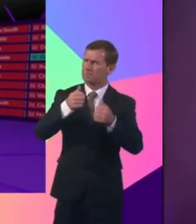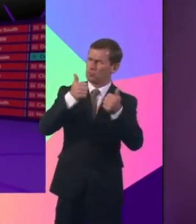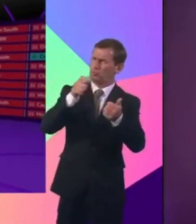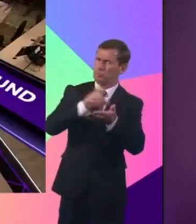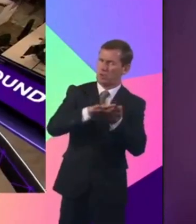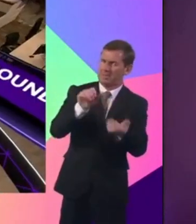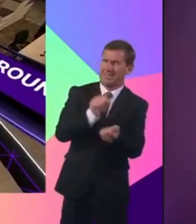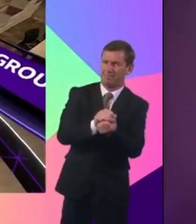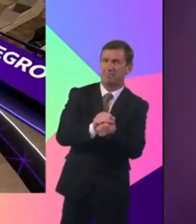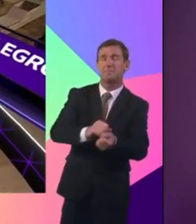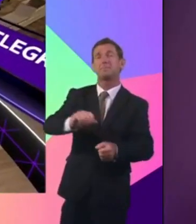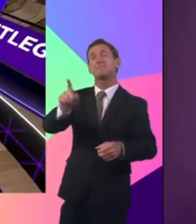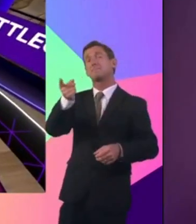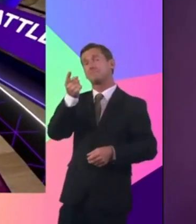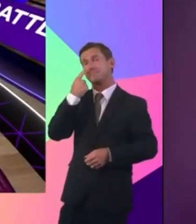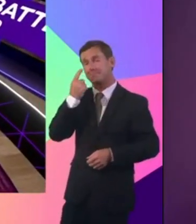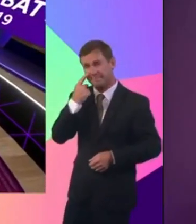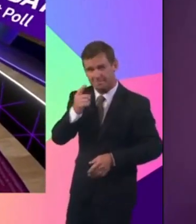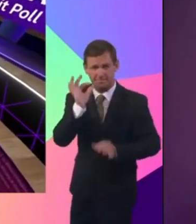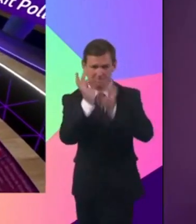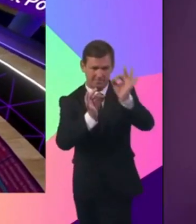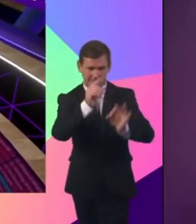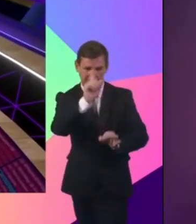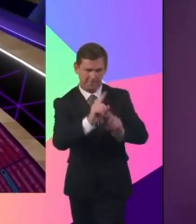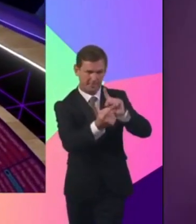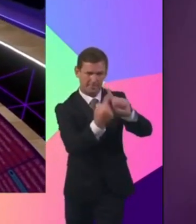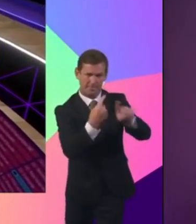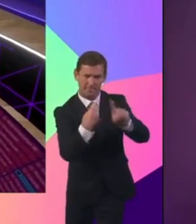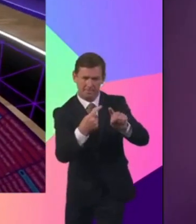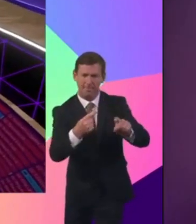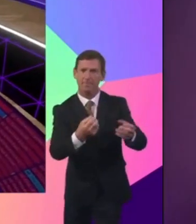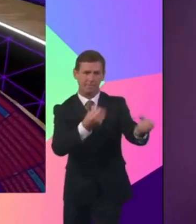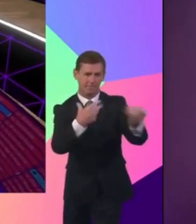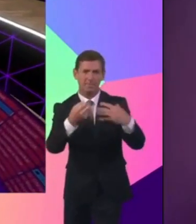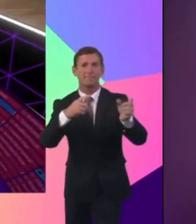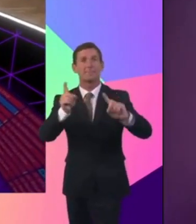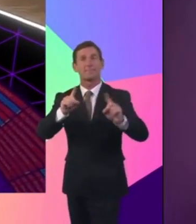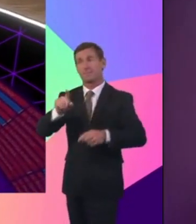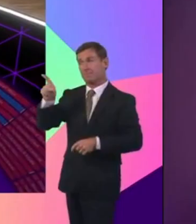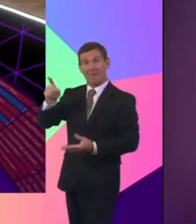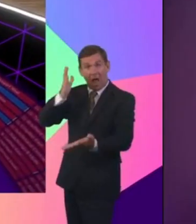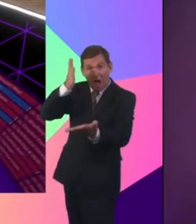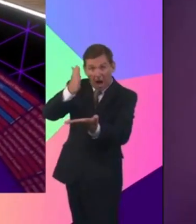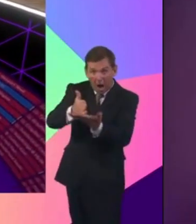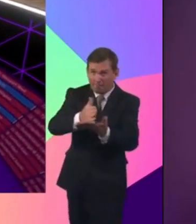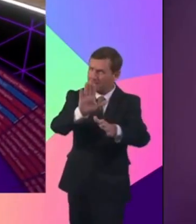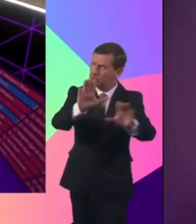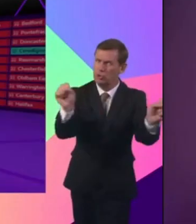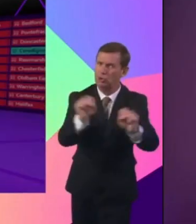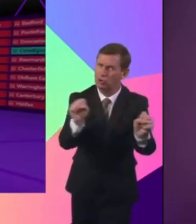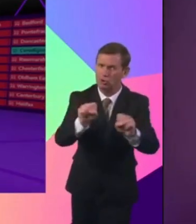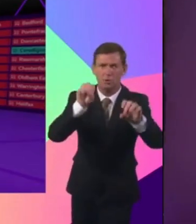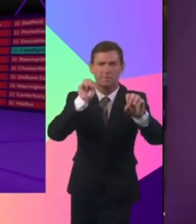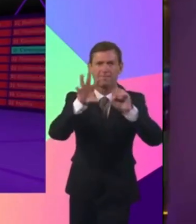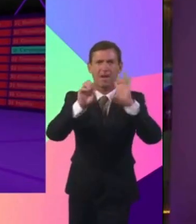And now let's show personal disappointment I have. This result is as nothing compared to